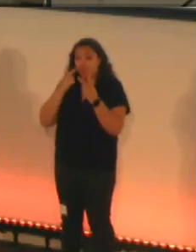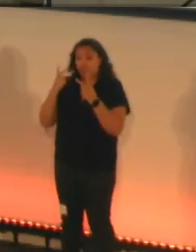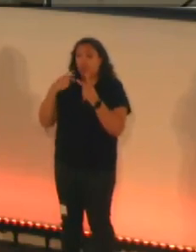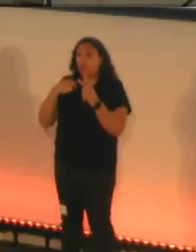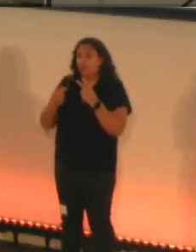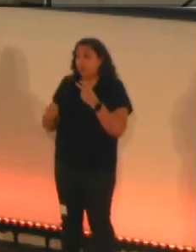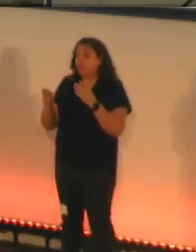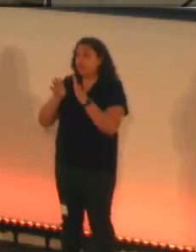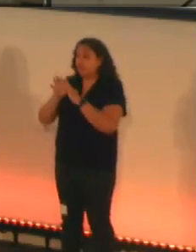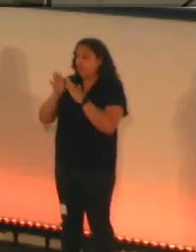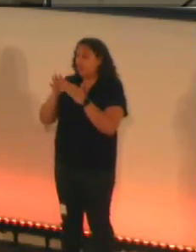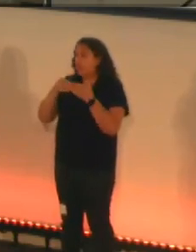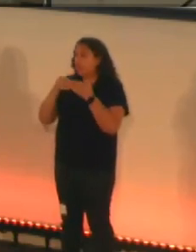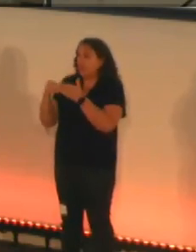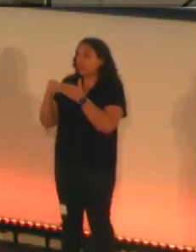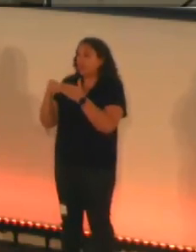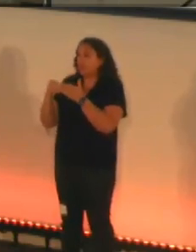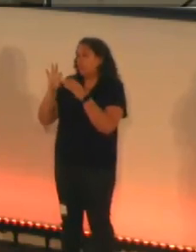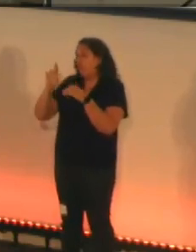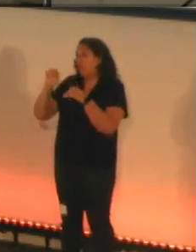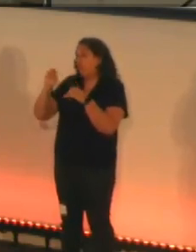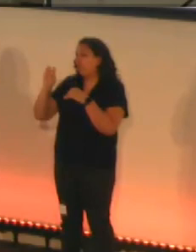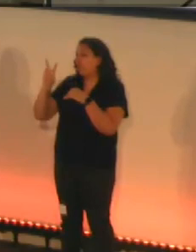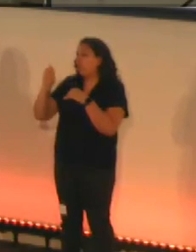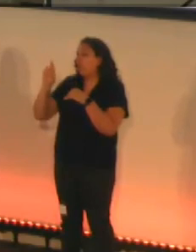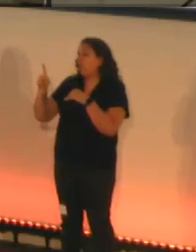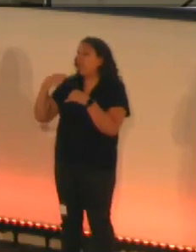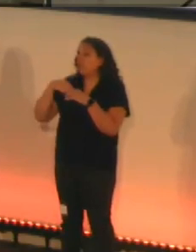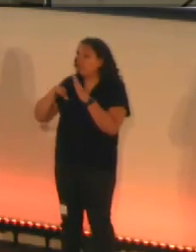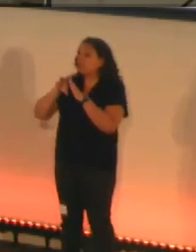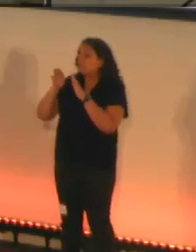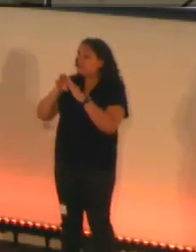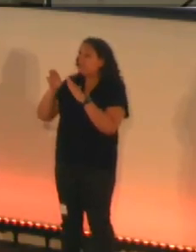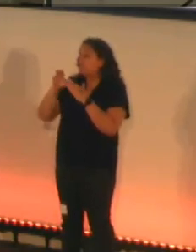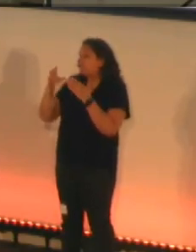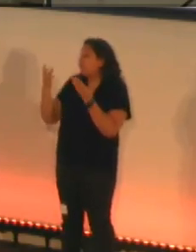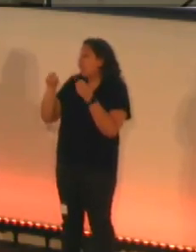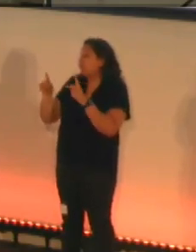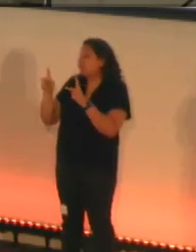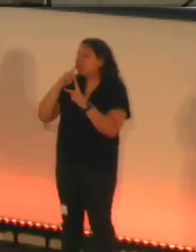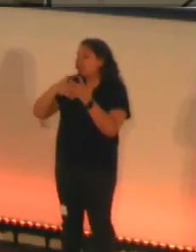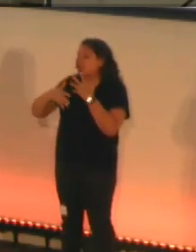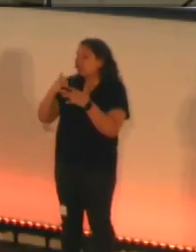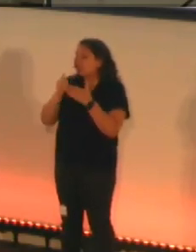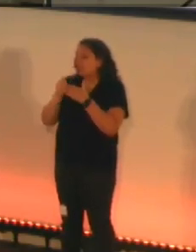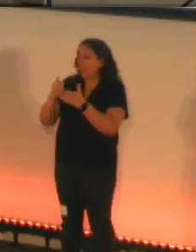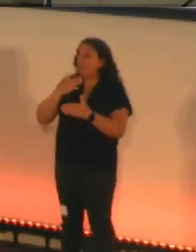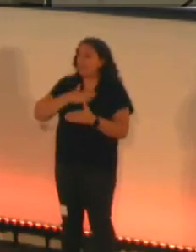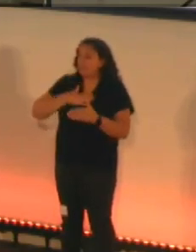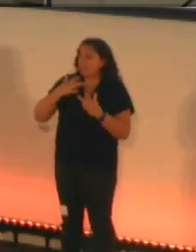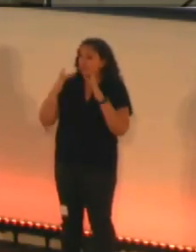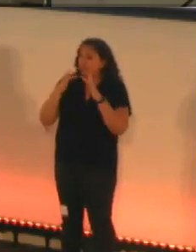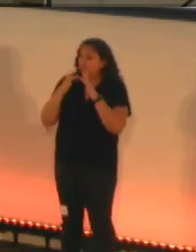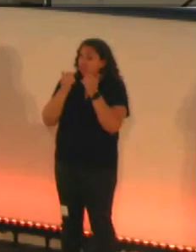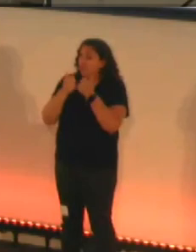basic guidance framework, and we also found preferences and design opportunities for virtual guides. Feel free to contact us with any questions